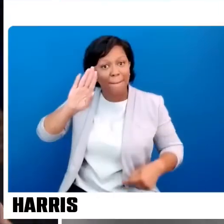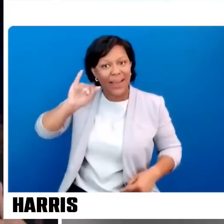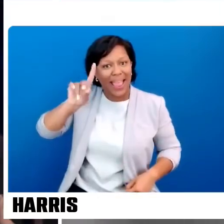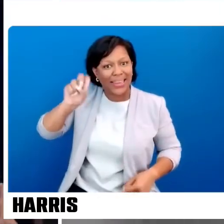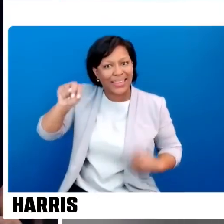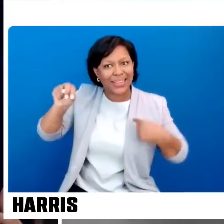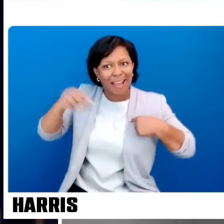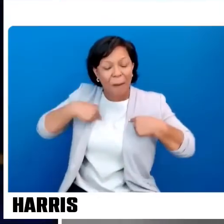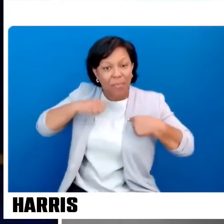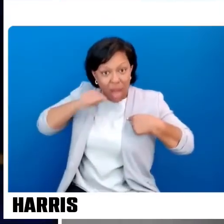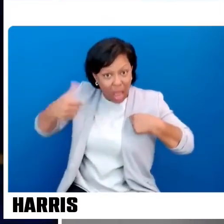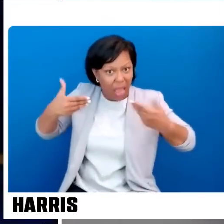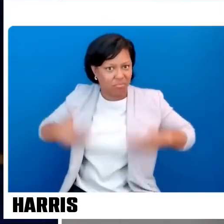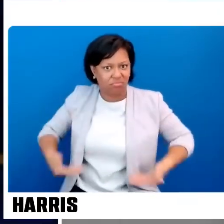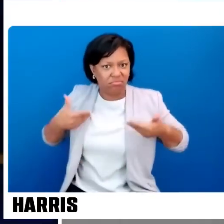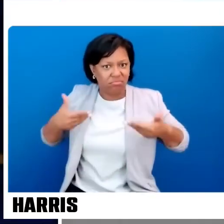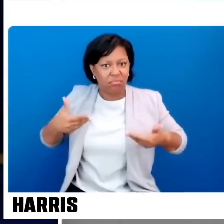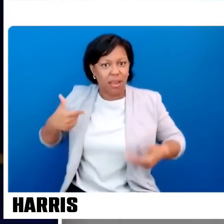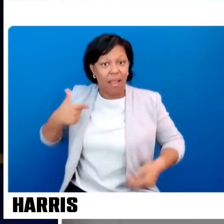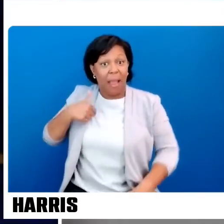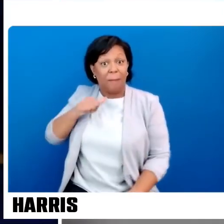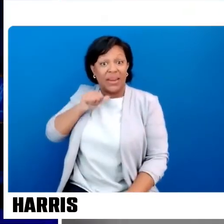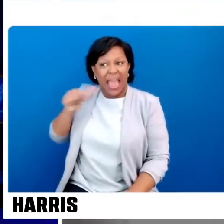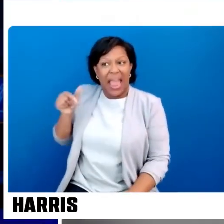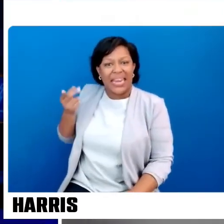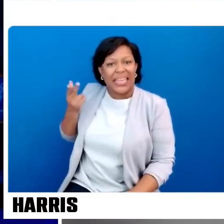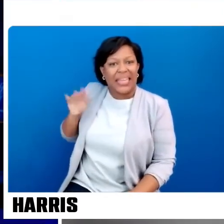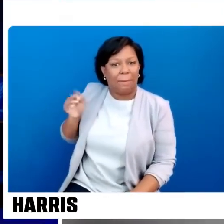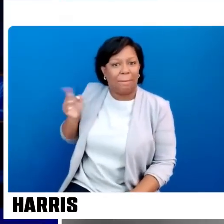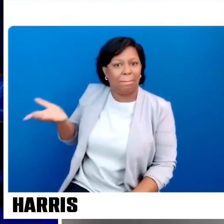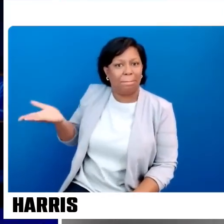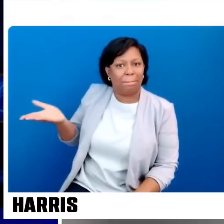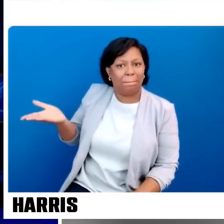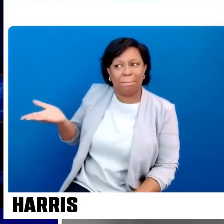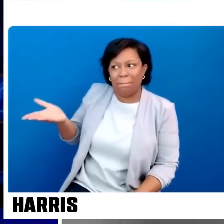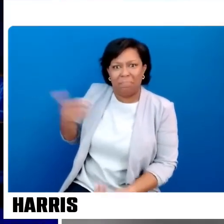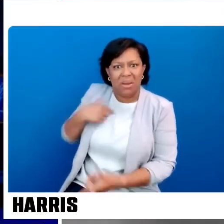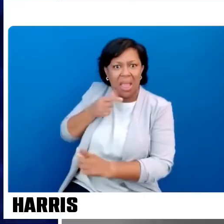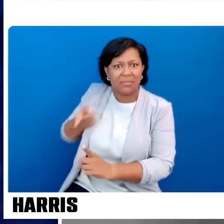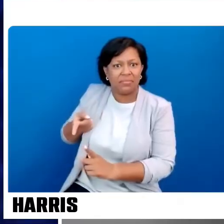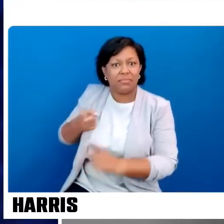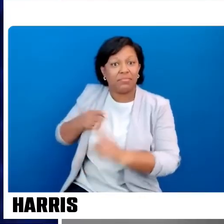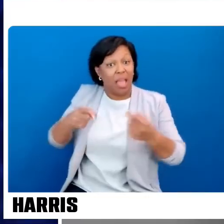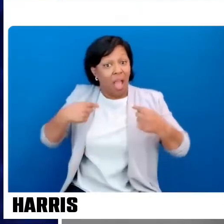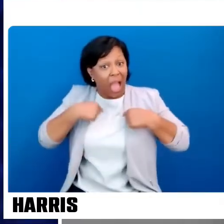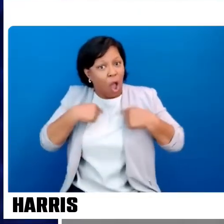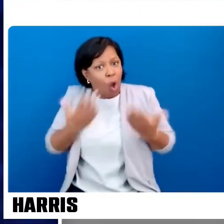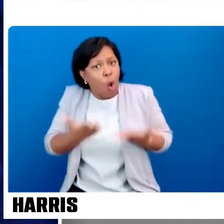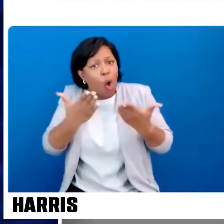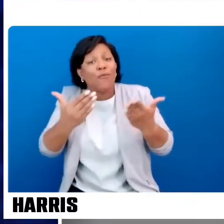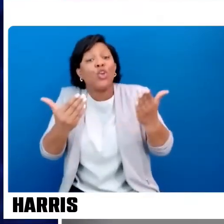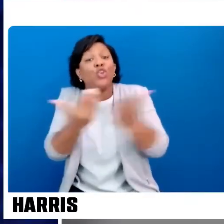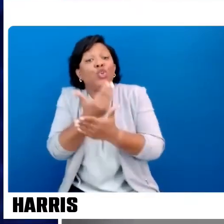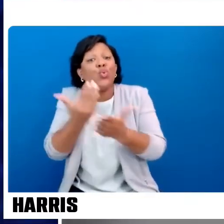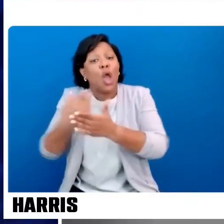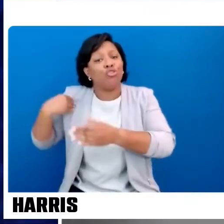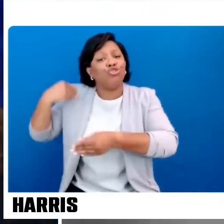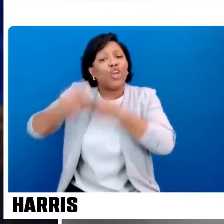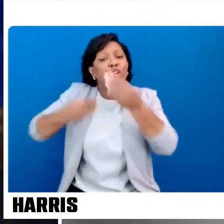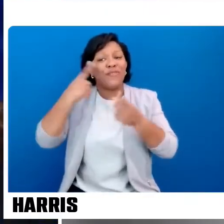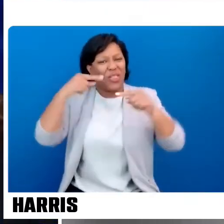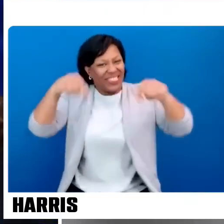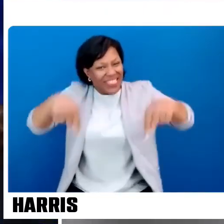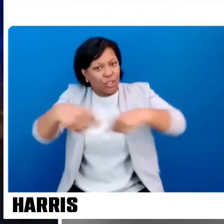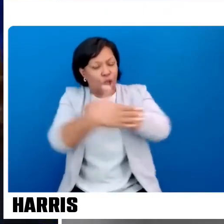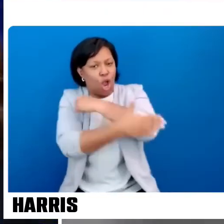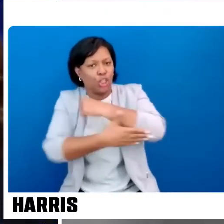what I do offer is a new generation of leadership for our country, one who believes in what is possible, one who